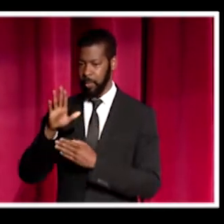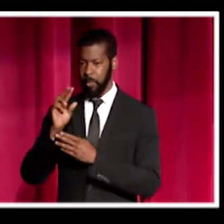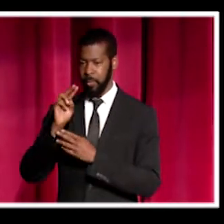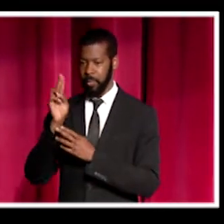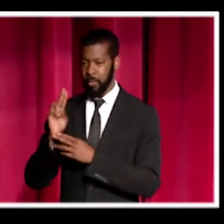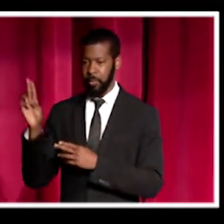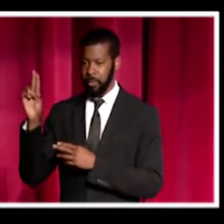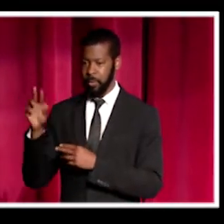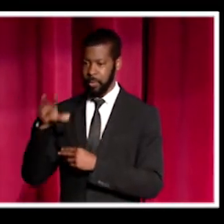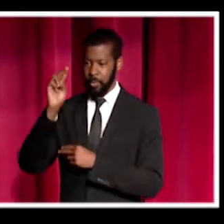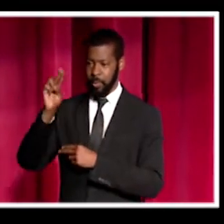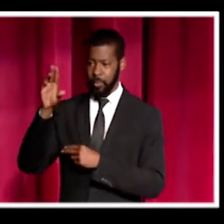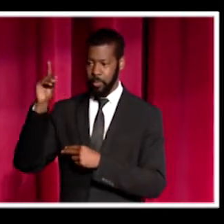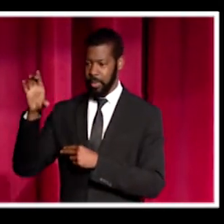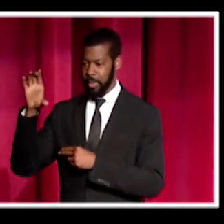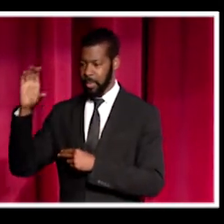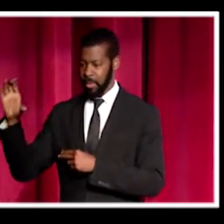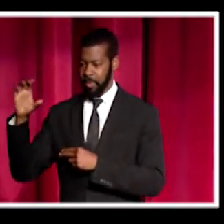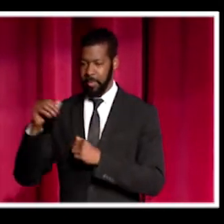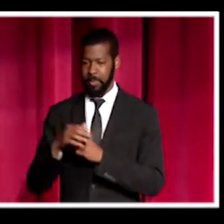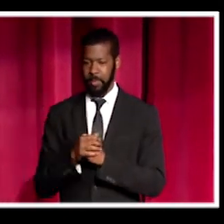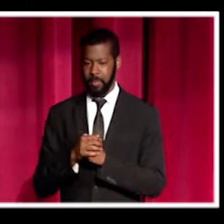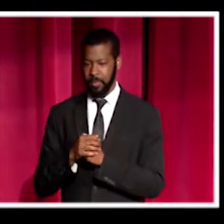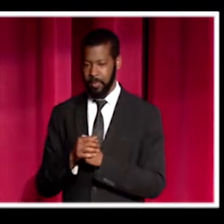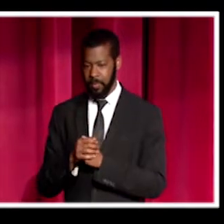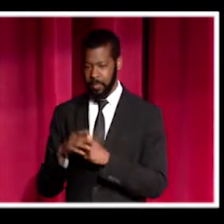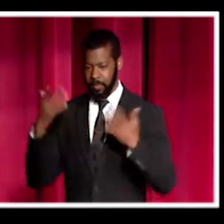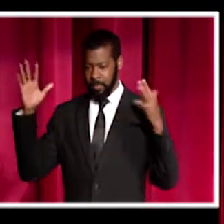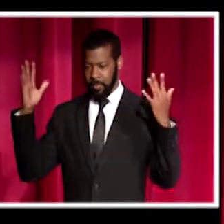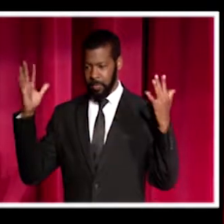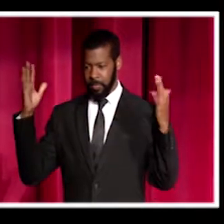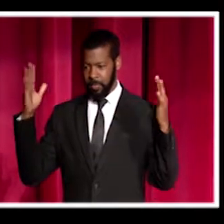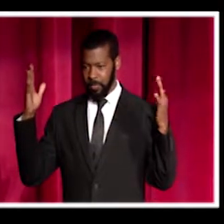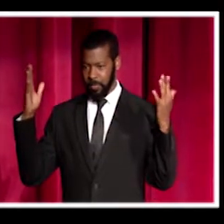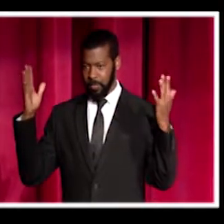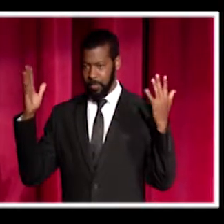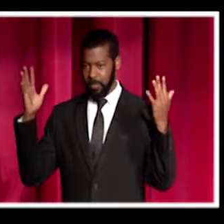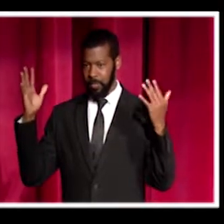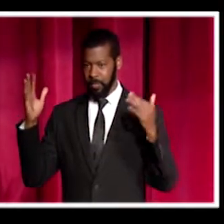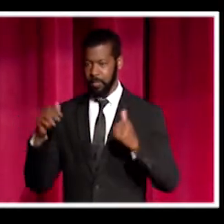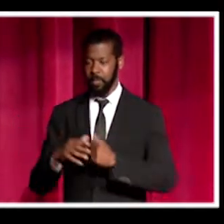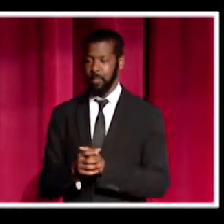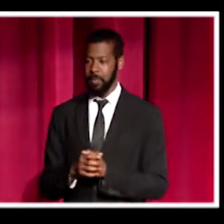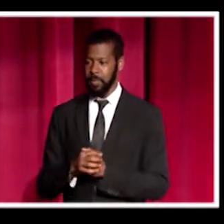university, the University of the District of Columbia.